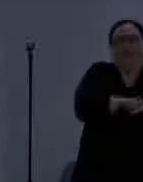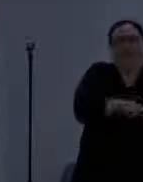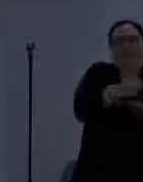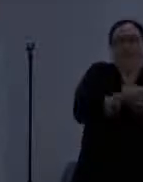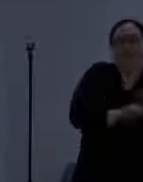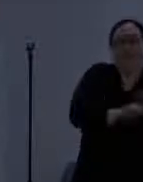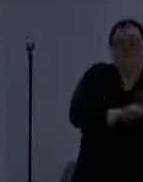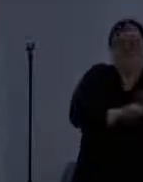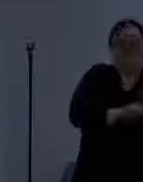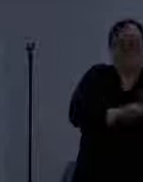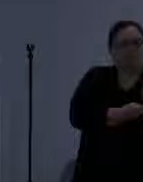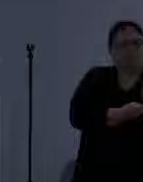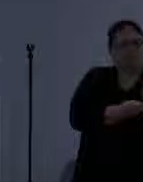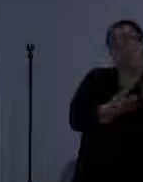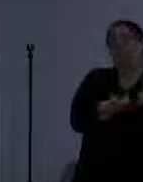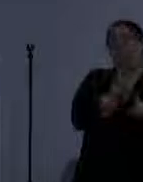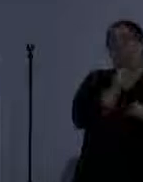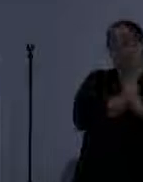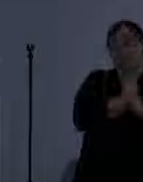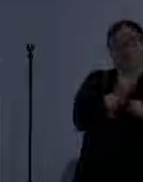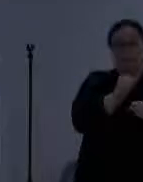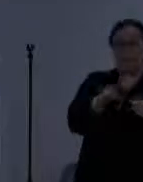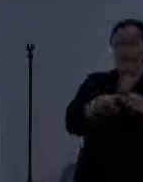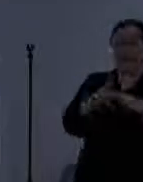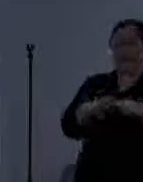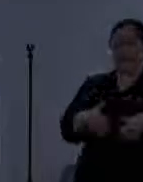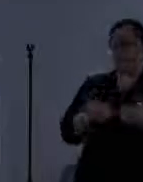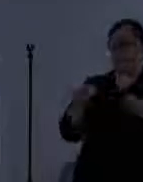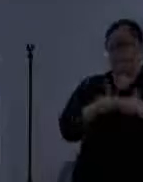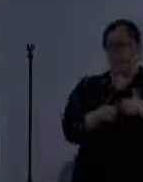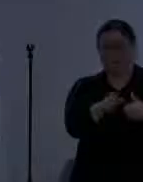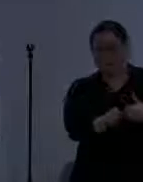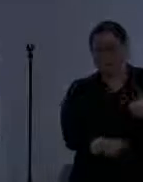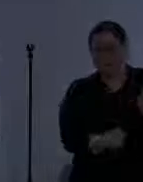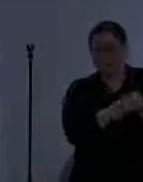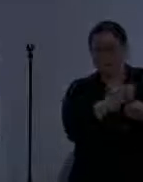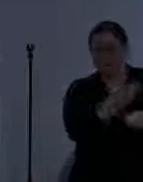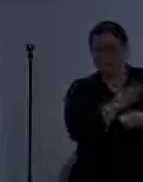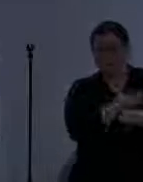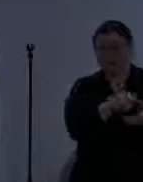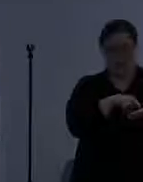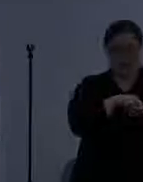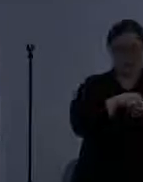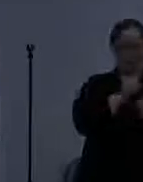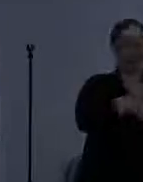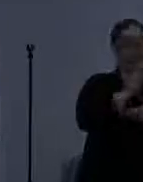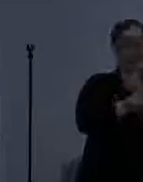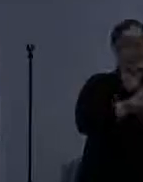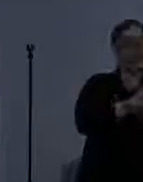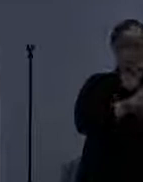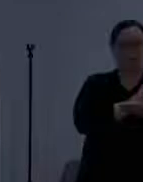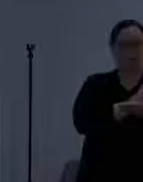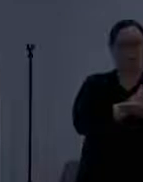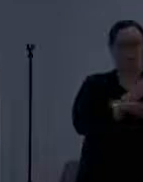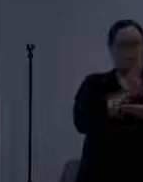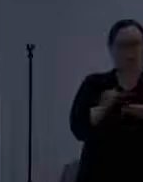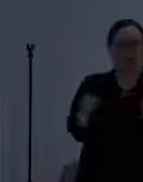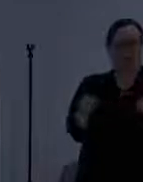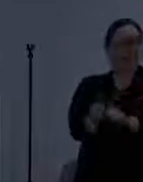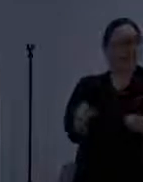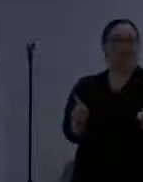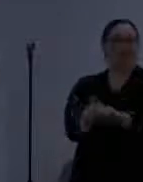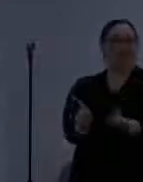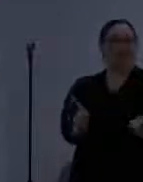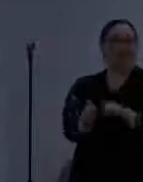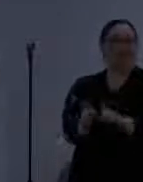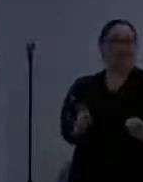sure that that worker that's been complained about is actually not left staying working with the person, because